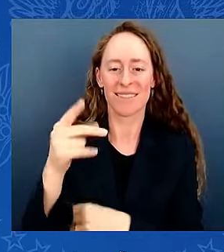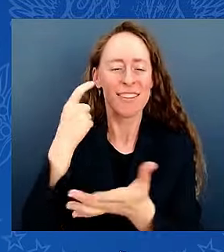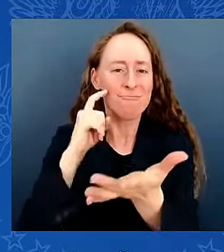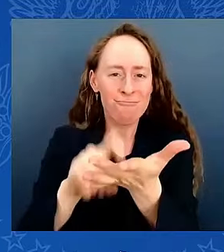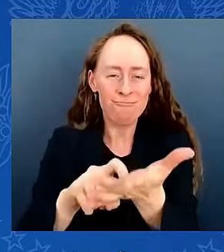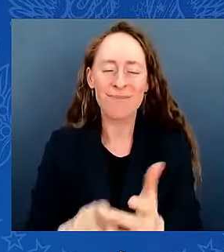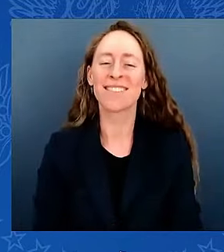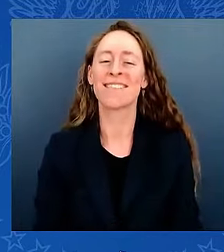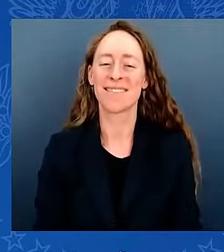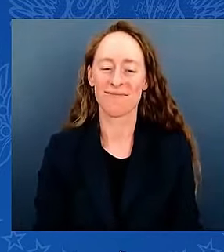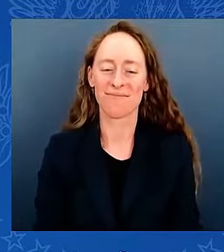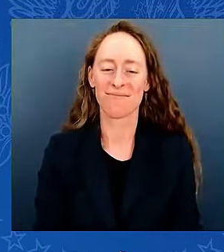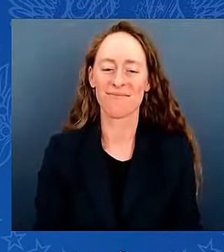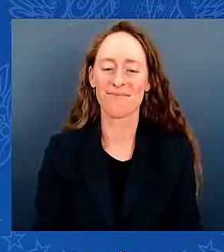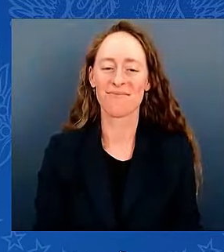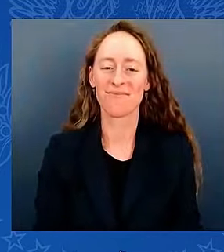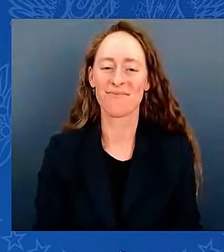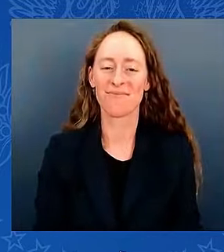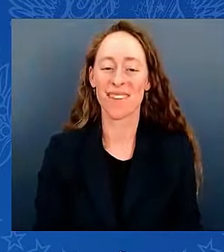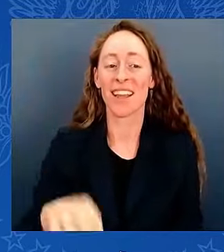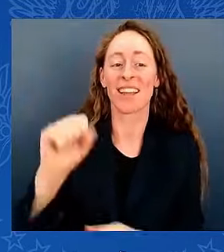Shalonda Young.